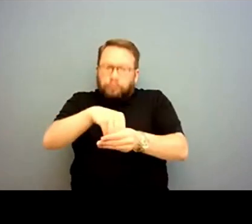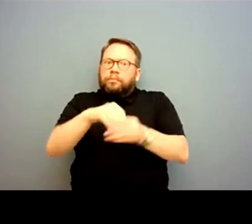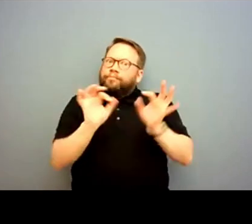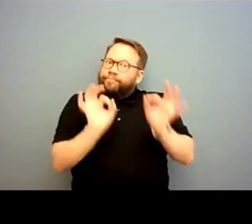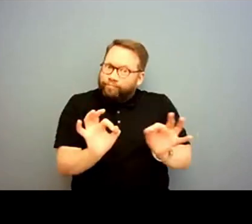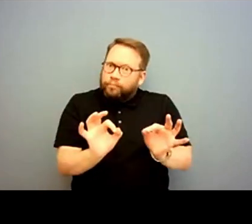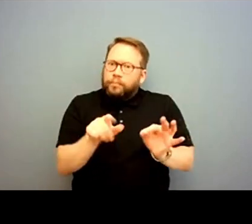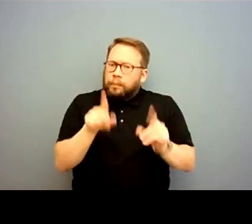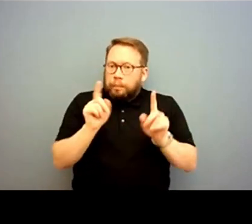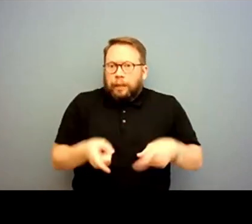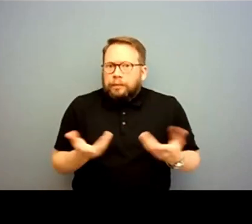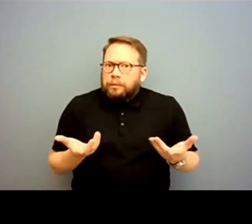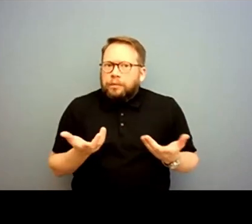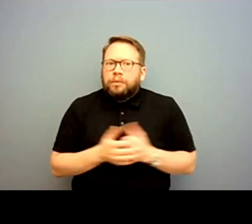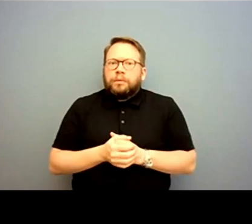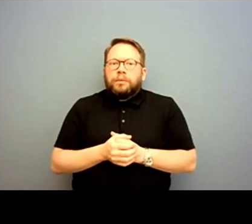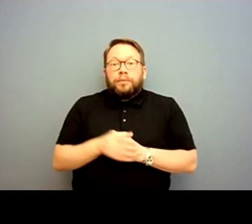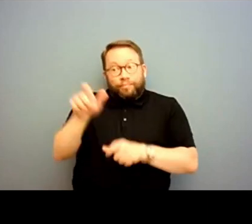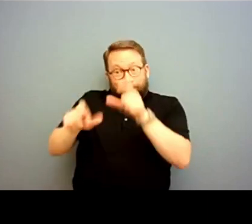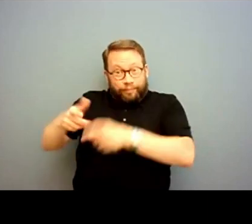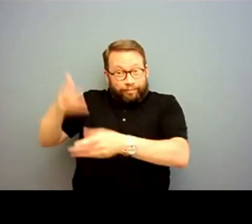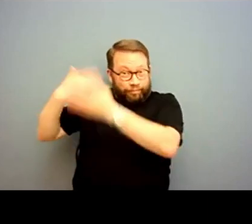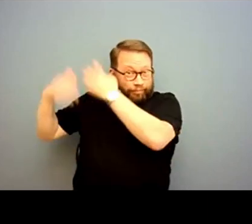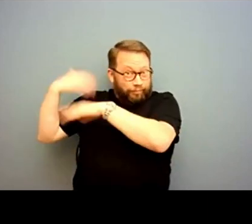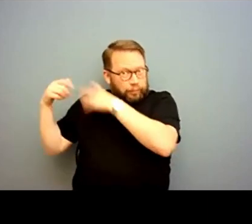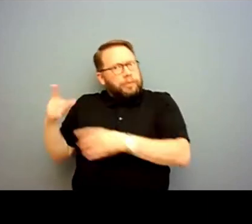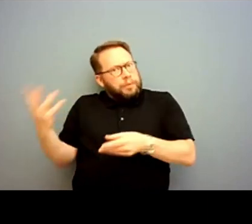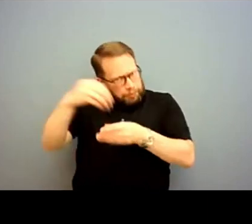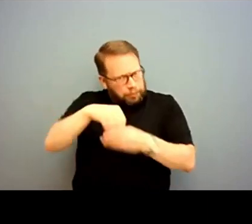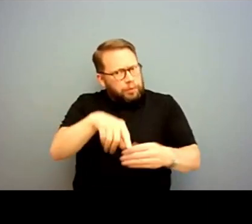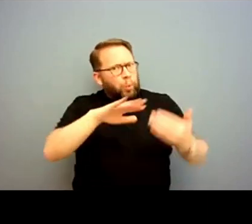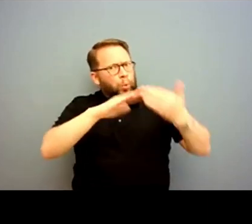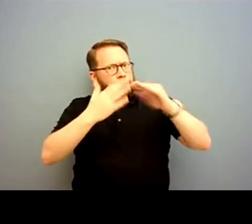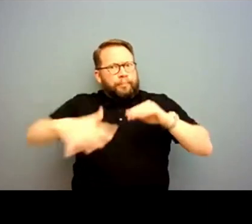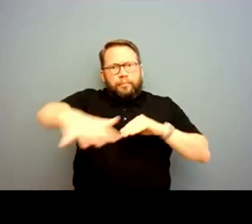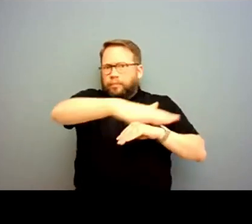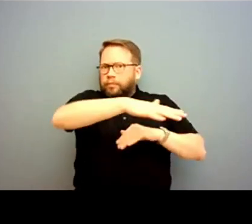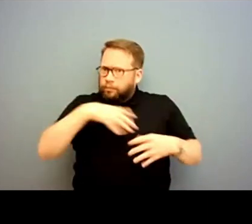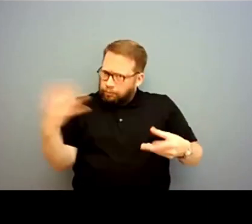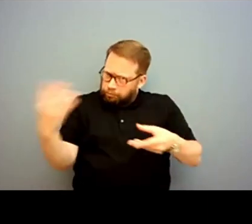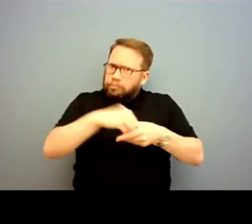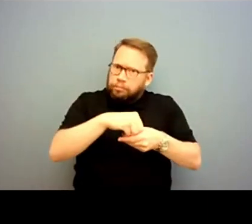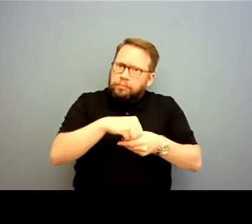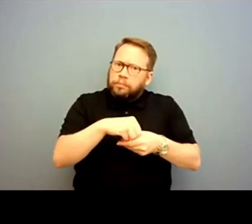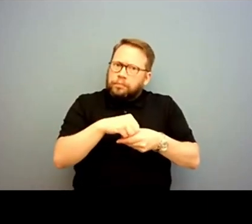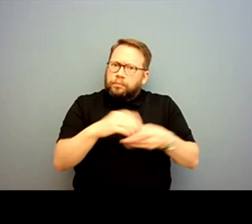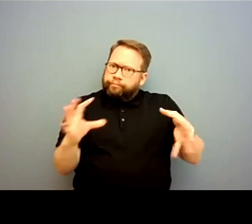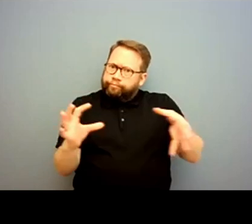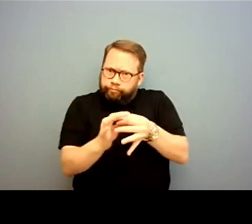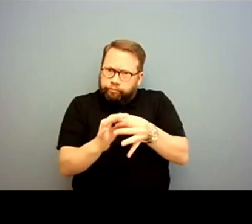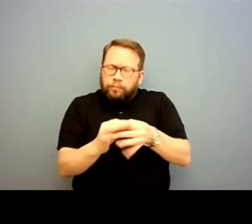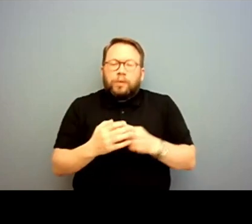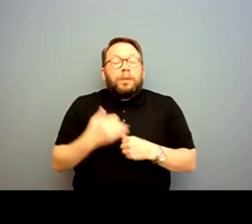cooperation. Therefore, I am convinced that a stronger dialogue and cooperation with civil